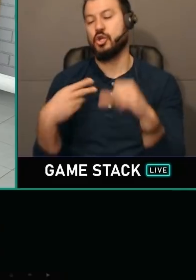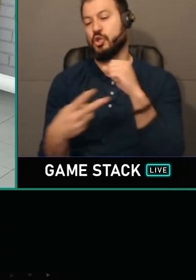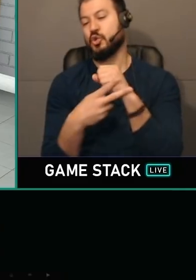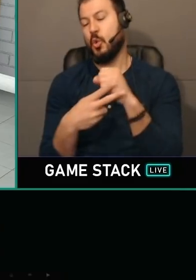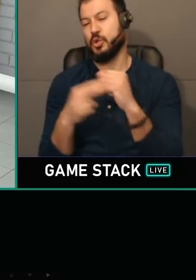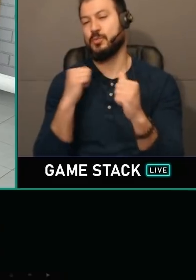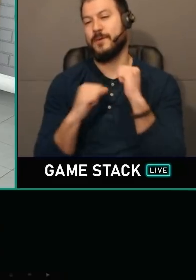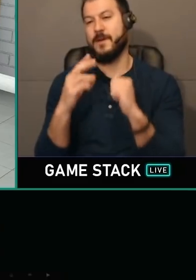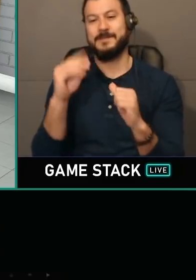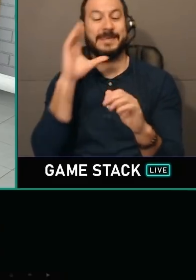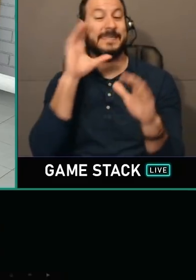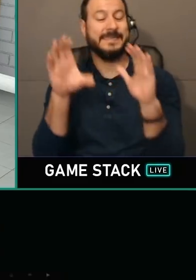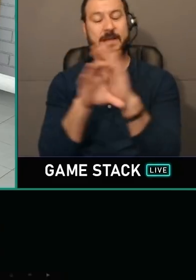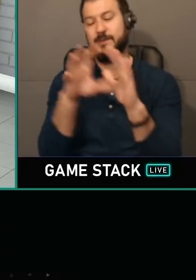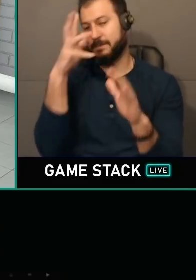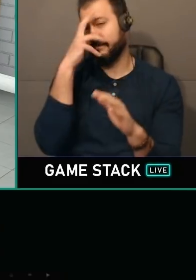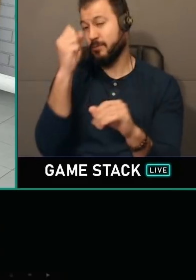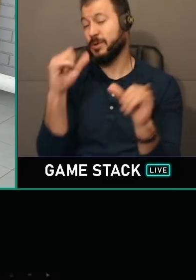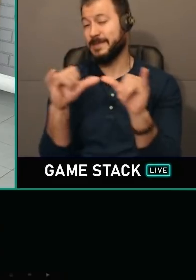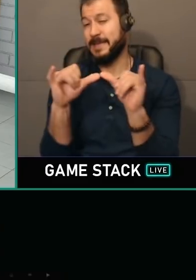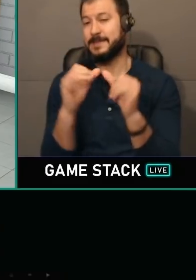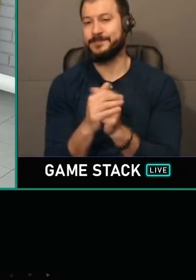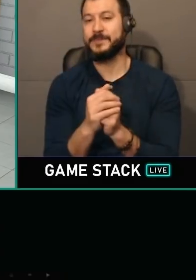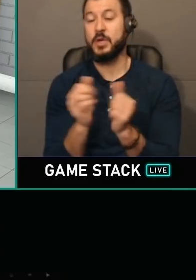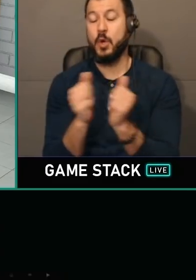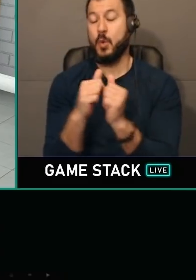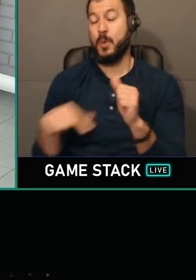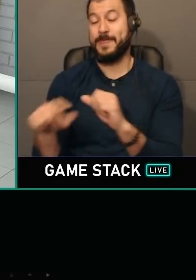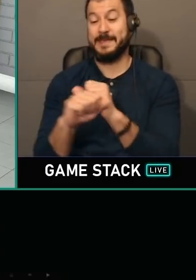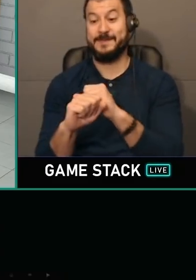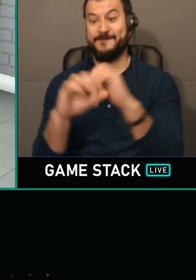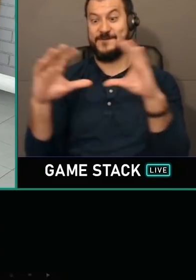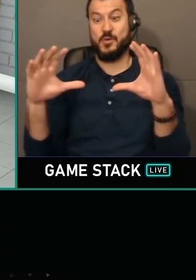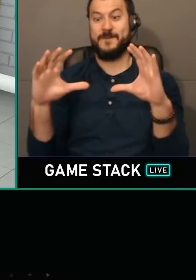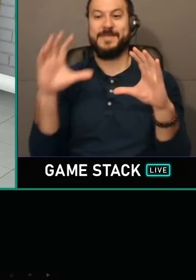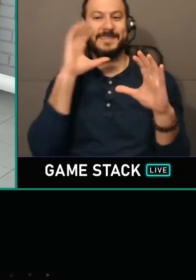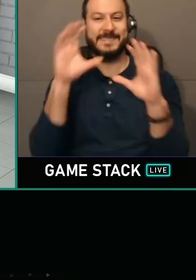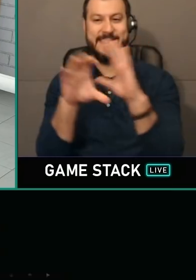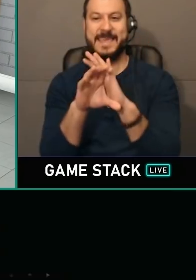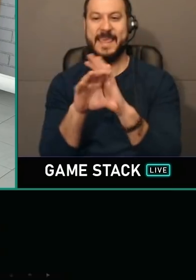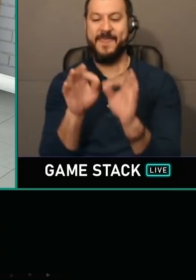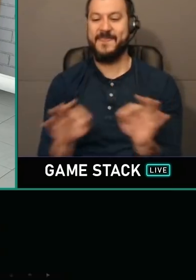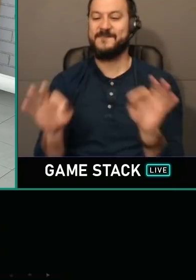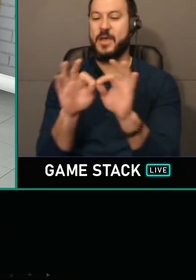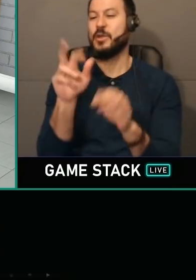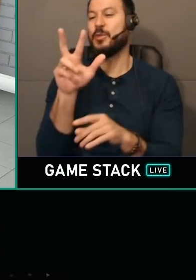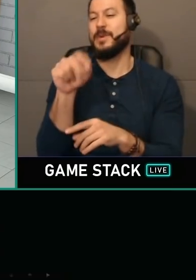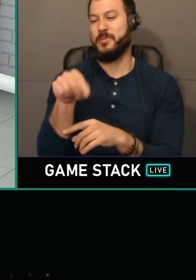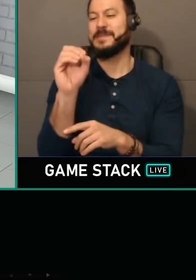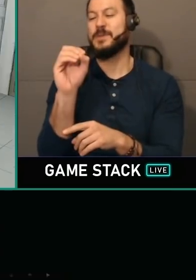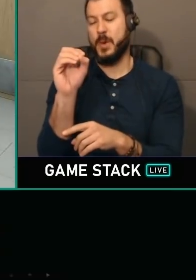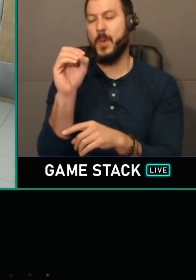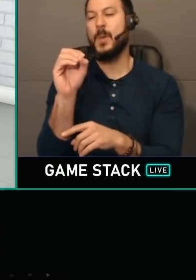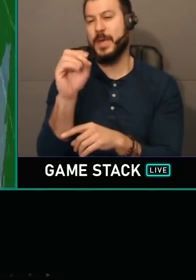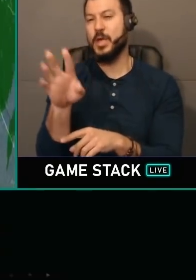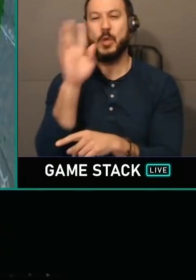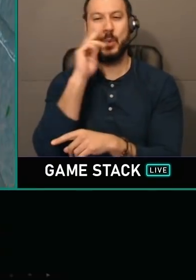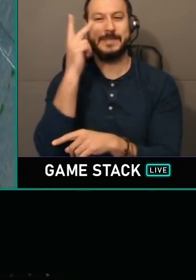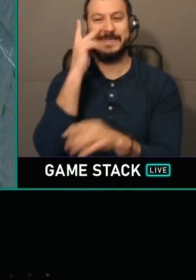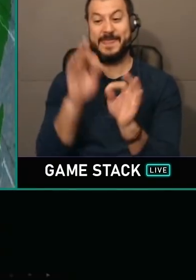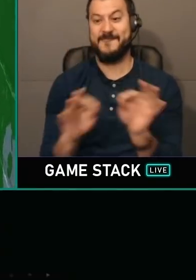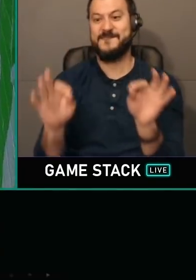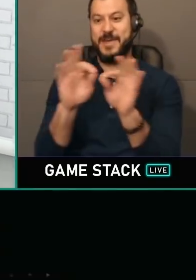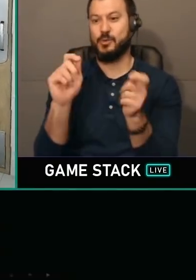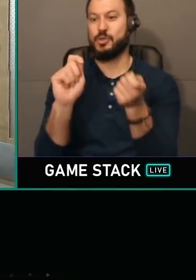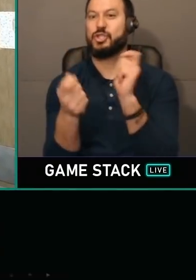our graphics memory size. With this view of the scene, the value is 3.0, and you'll see the value